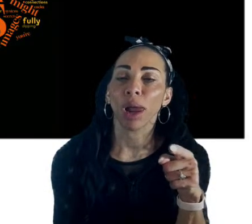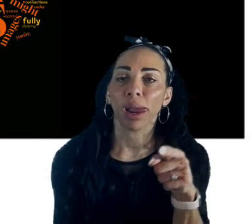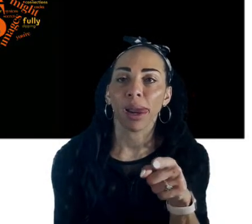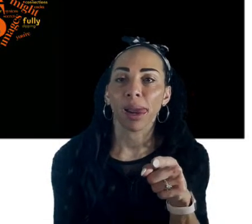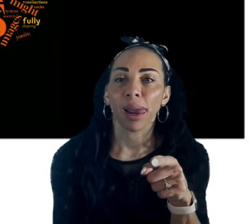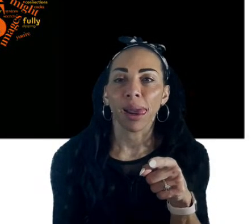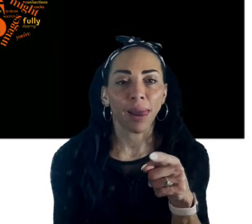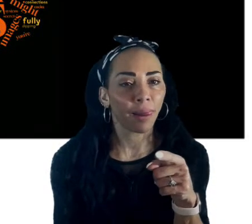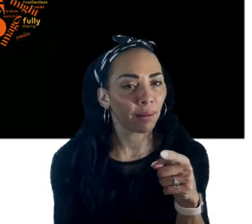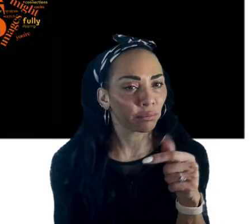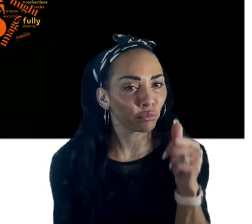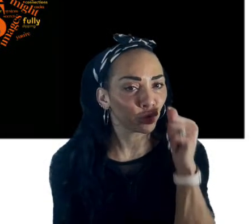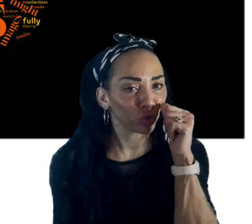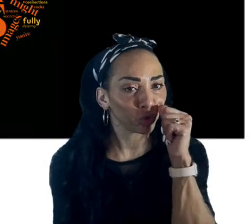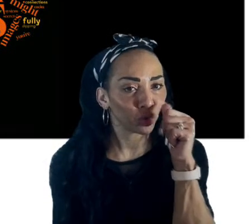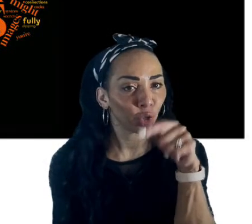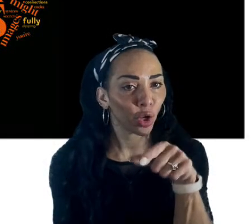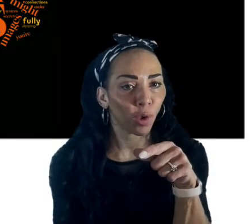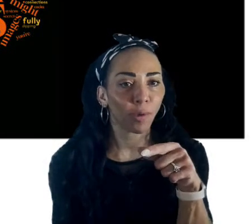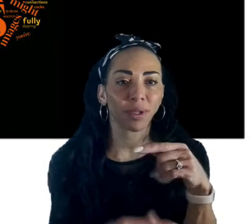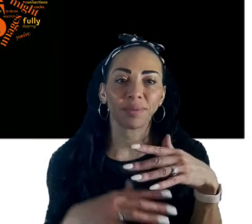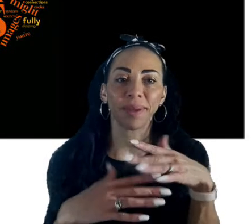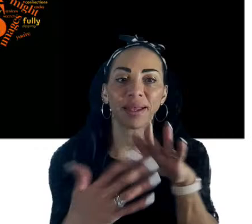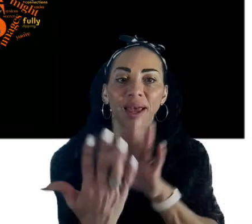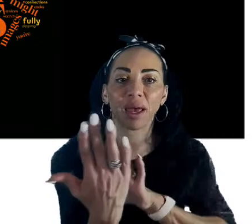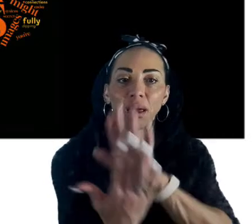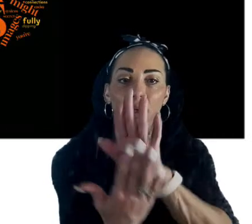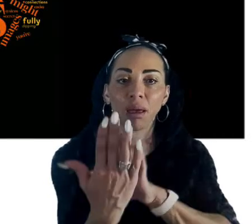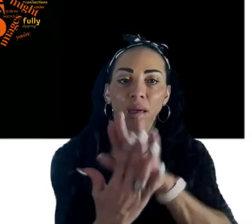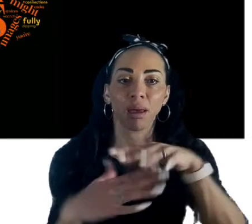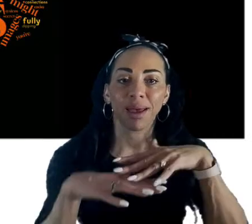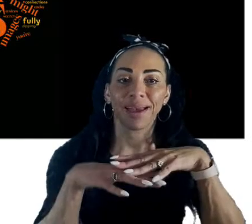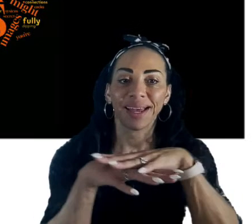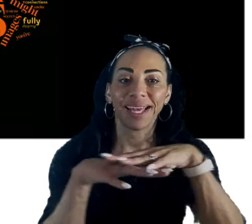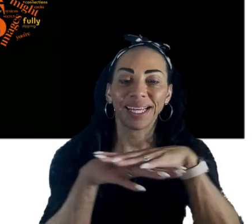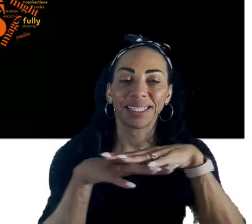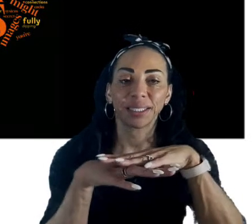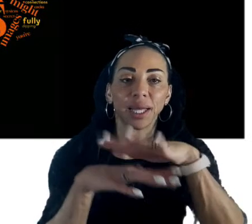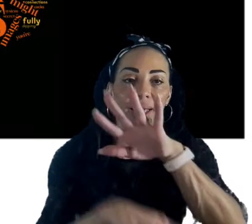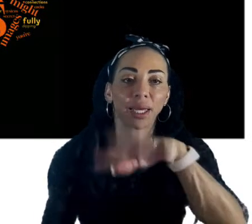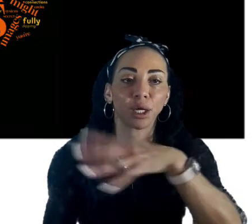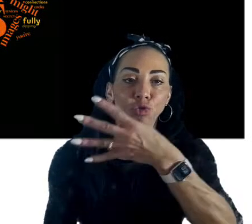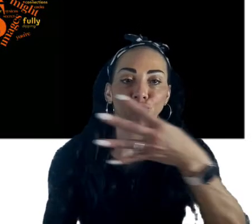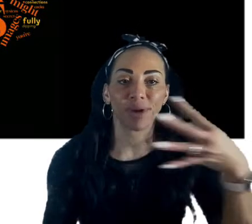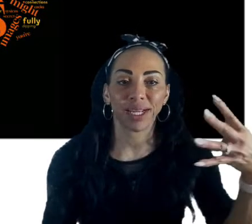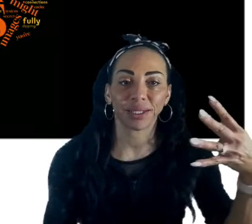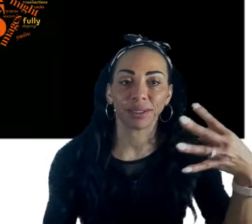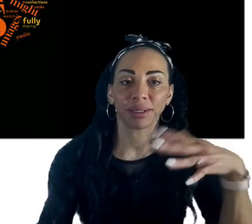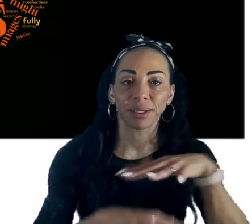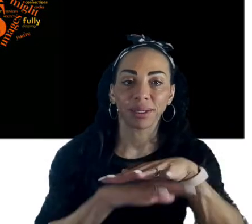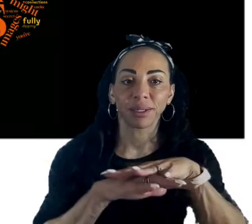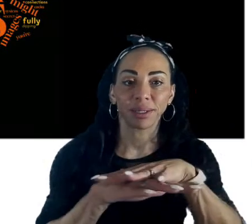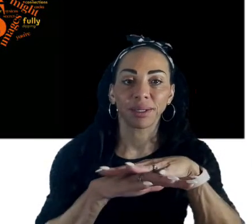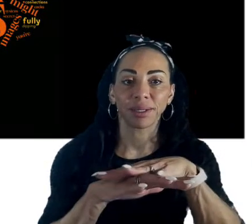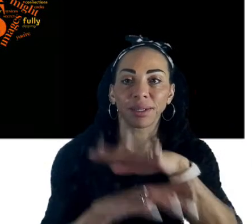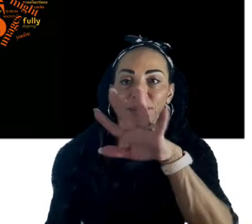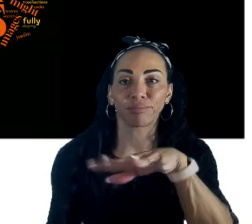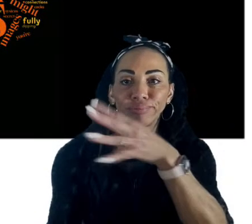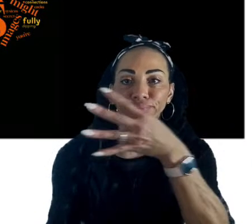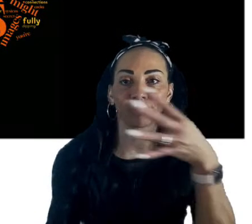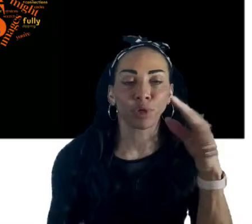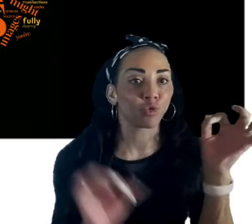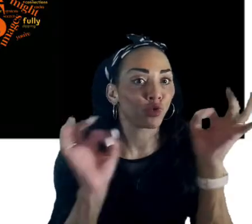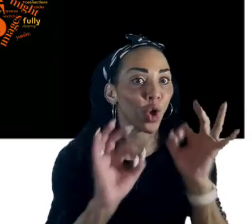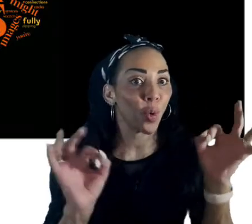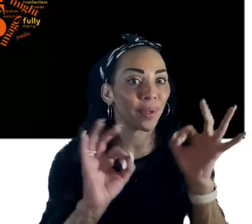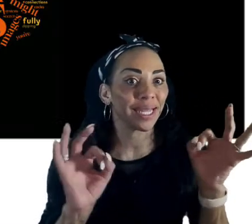the interface, but it's a grid-like system, and nobody moved during lockdown.